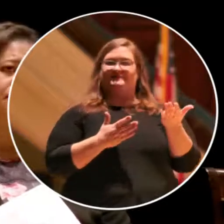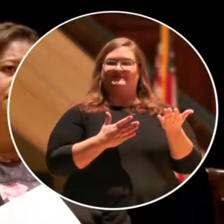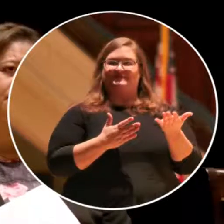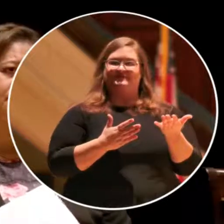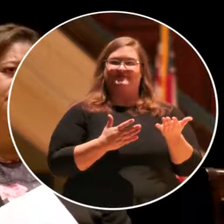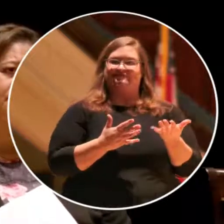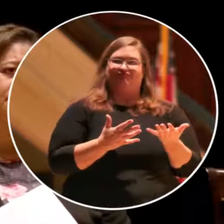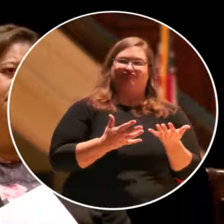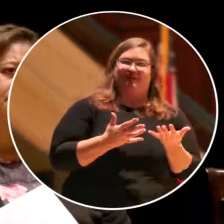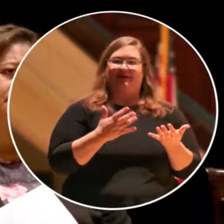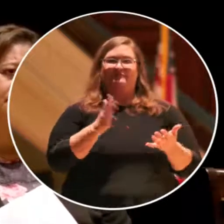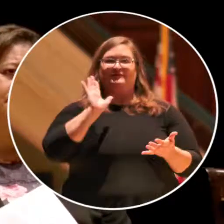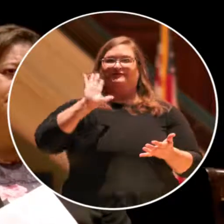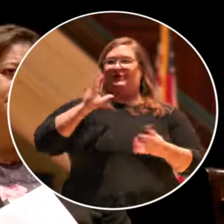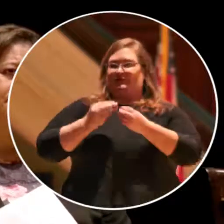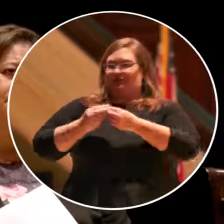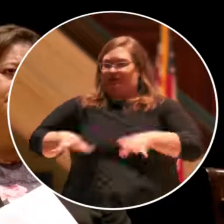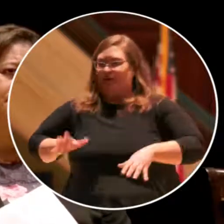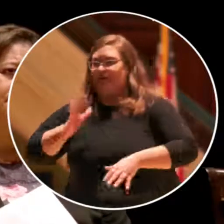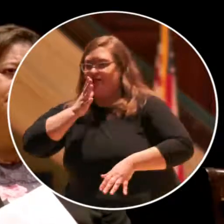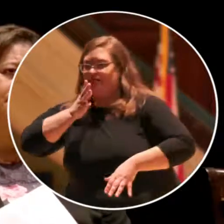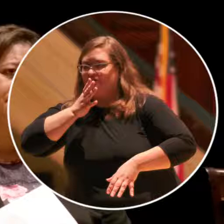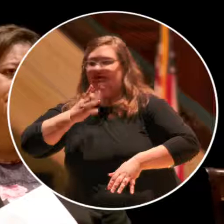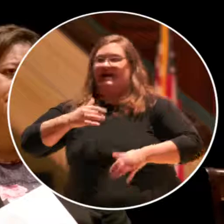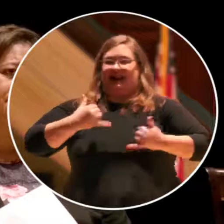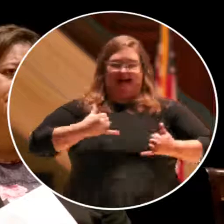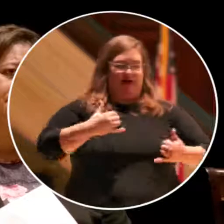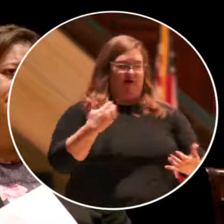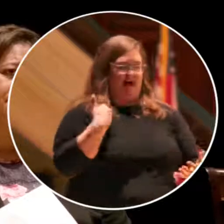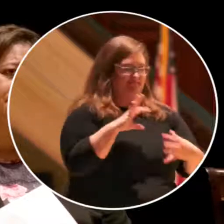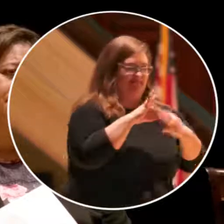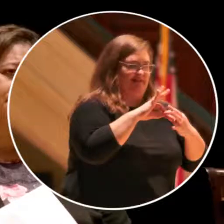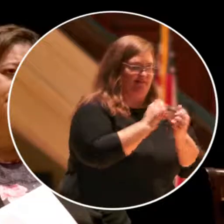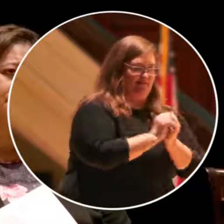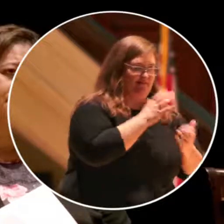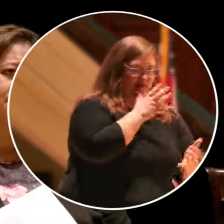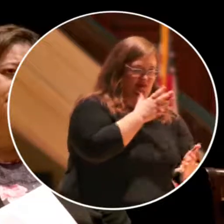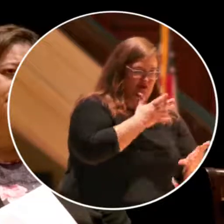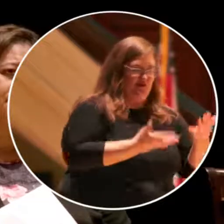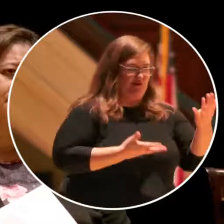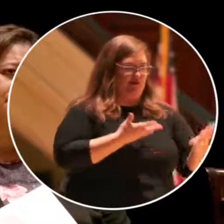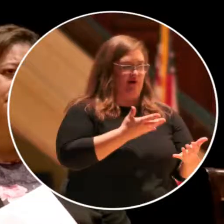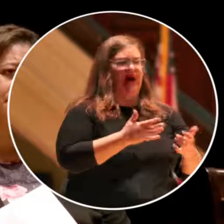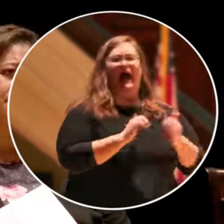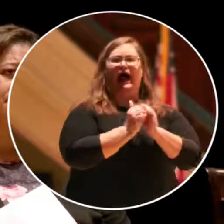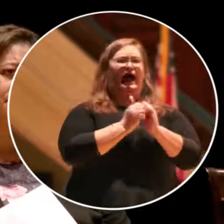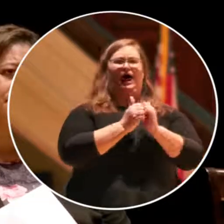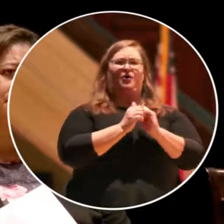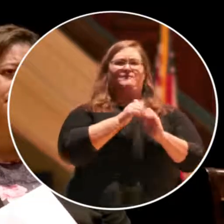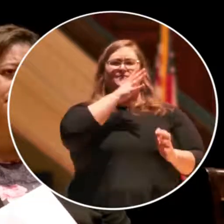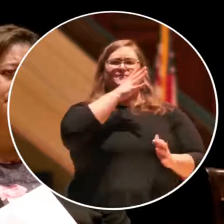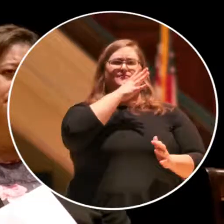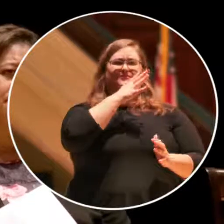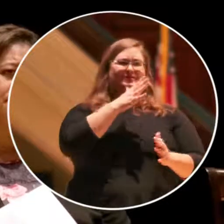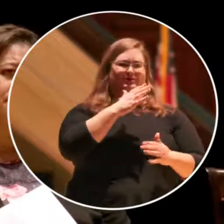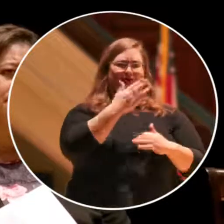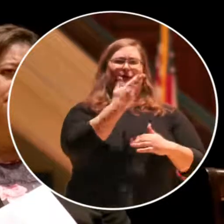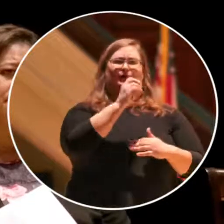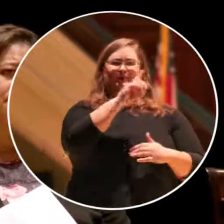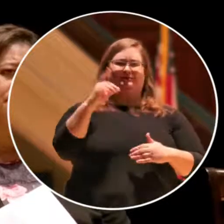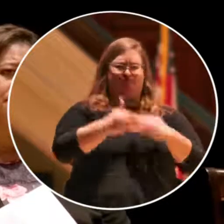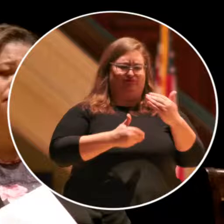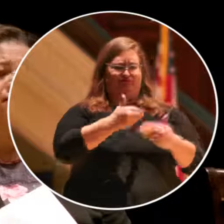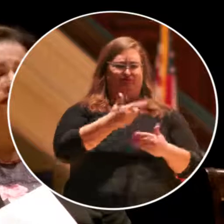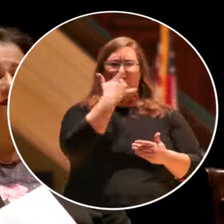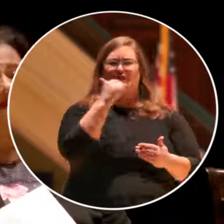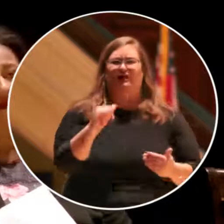the lack of knowledge I have about how to be a mother. What does healthy motherhood look like and feel like? My